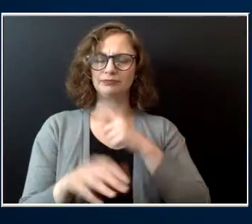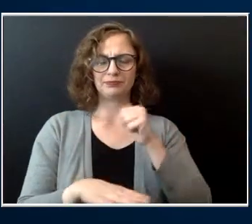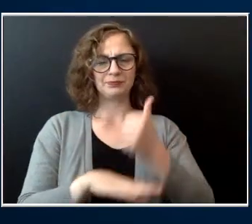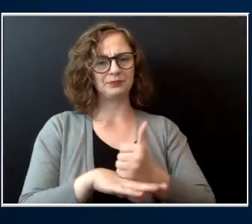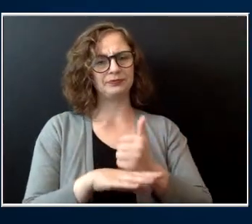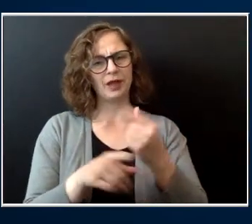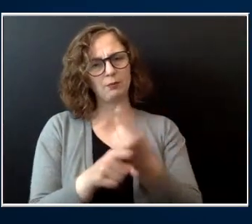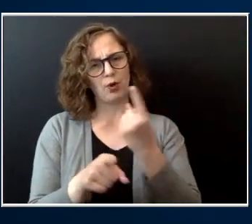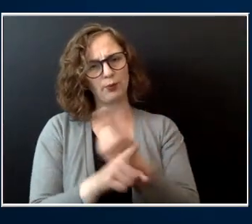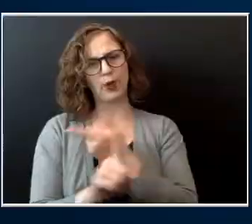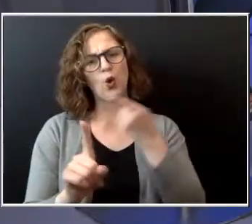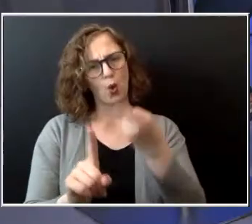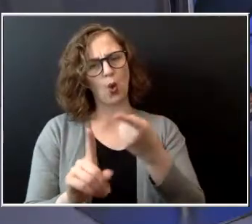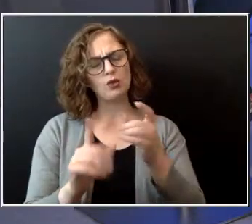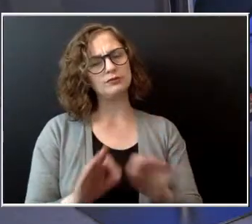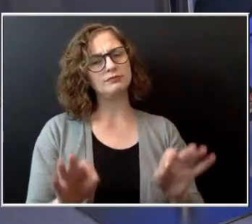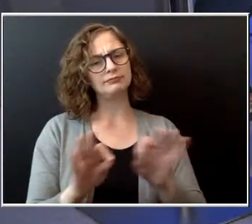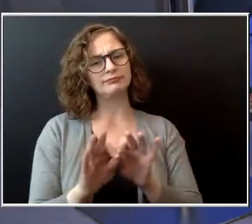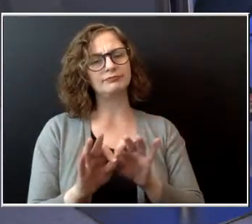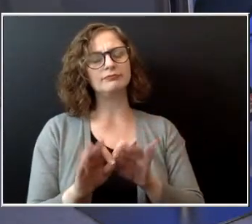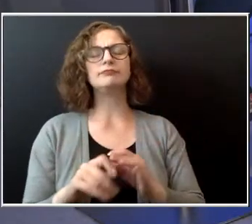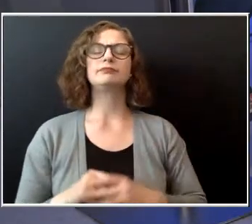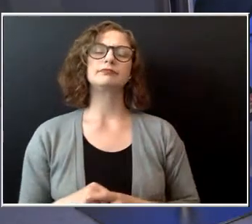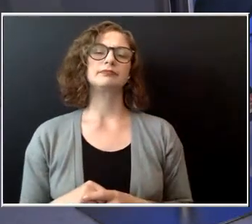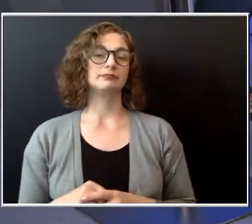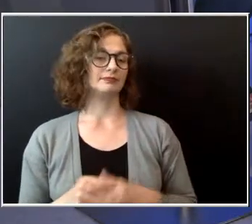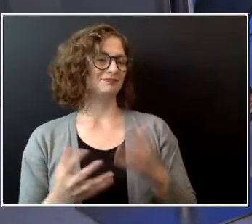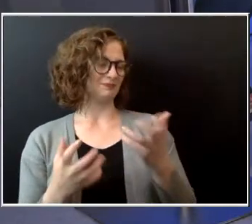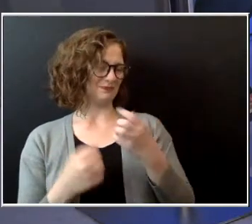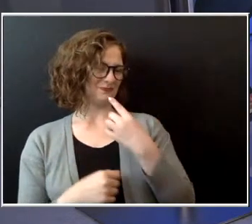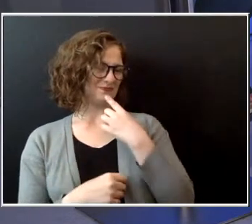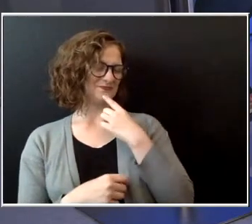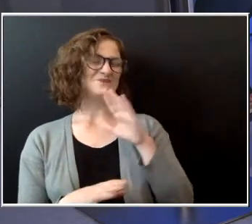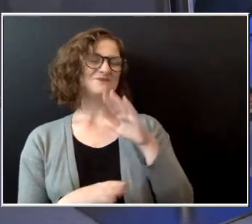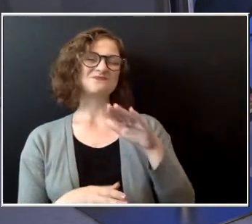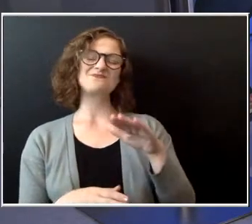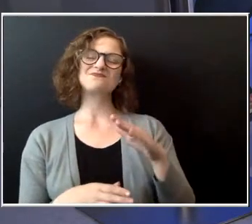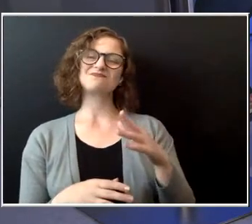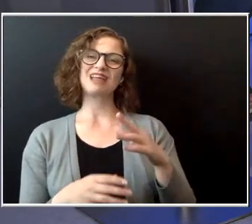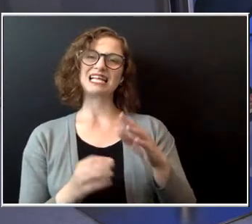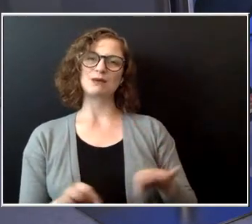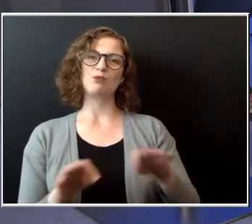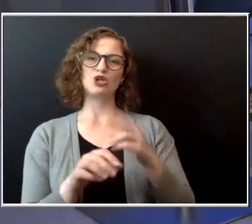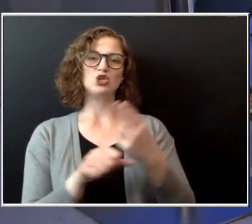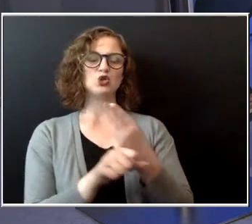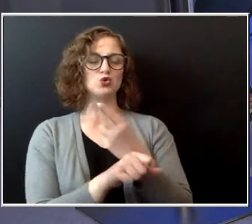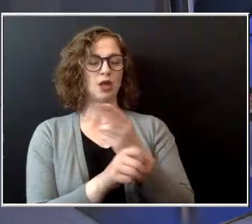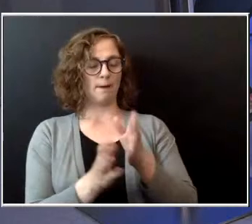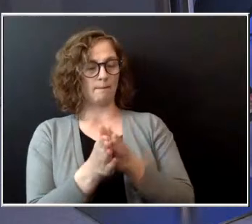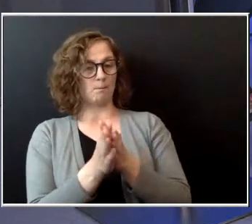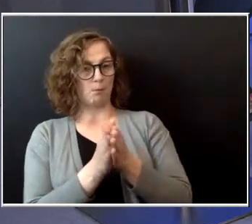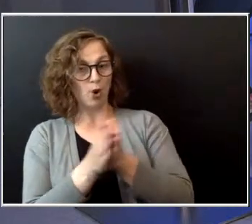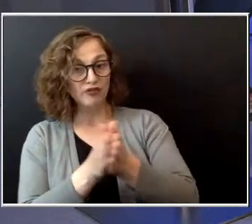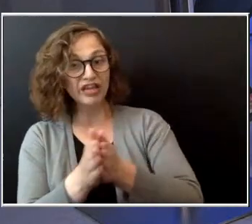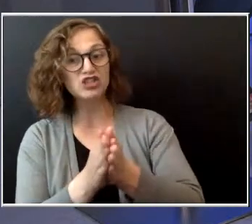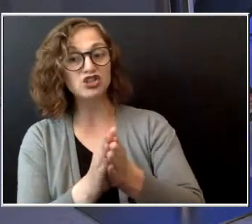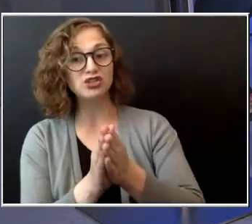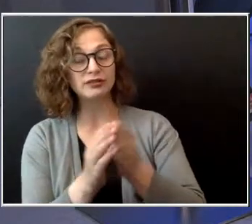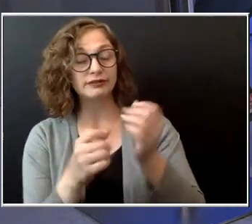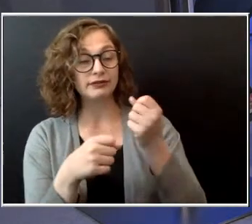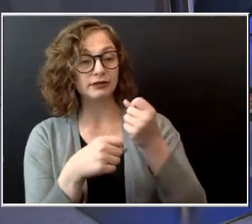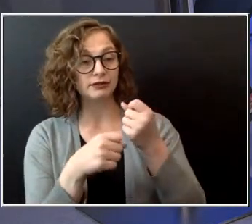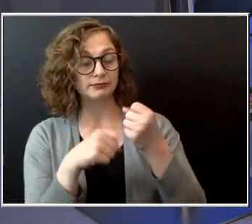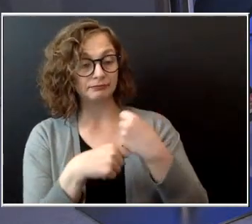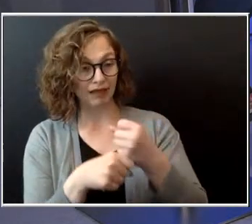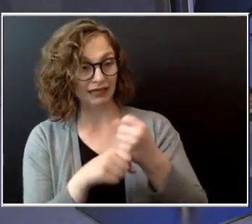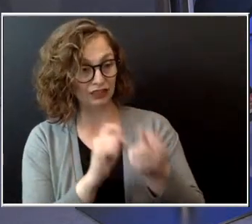it's about making sure that you use the motivation to make a change as the way to help drive your change, but